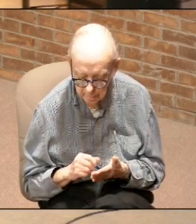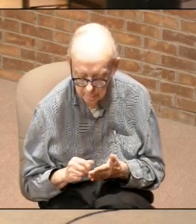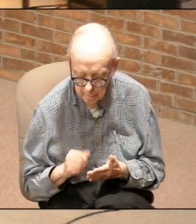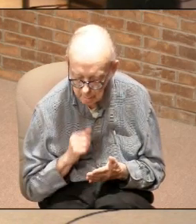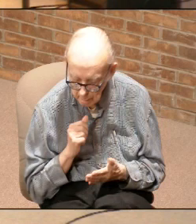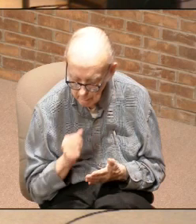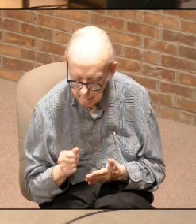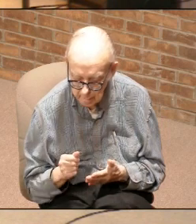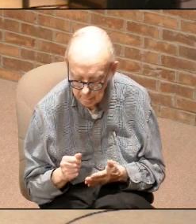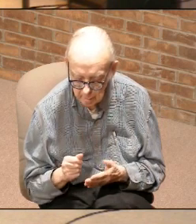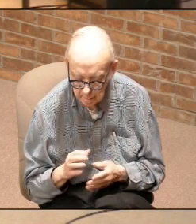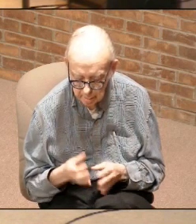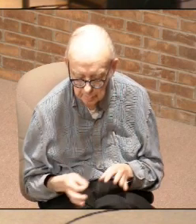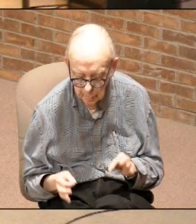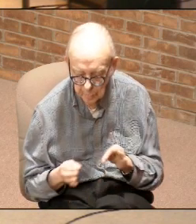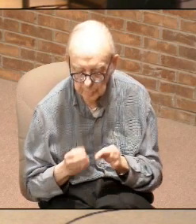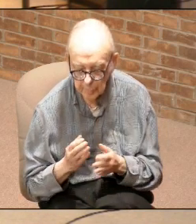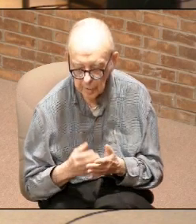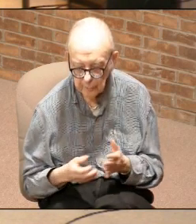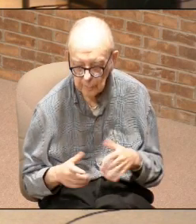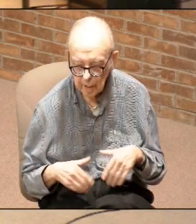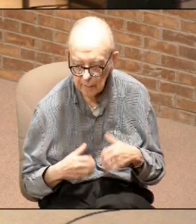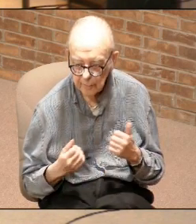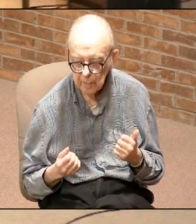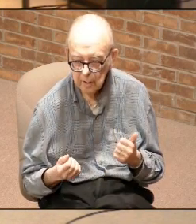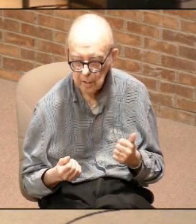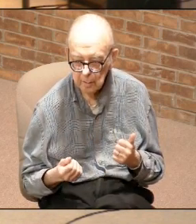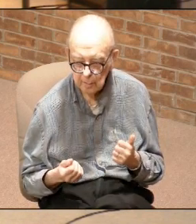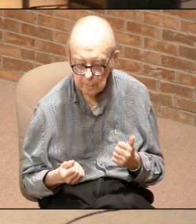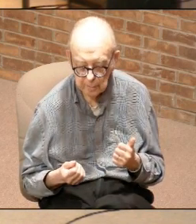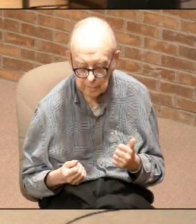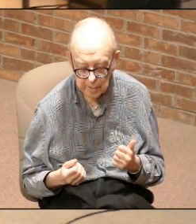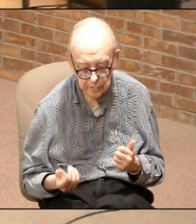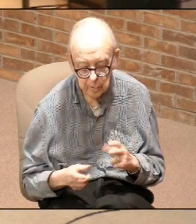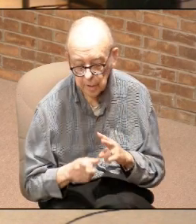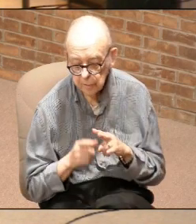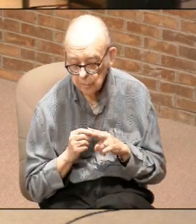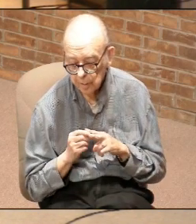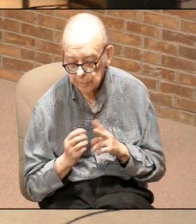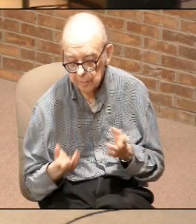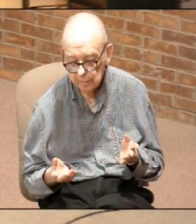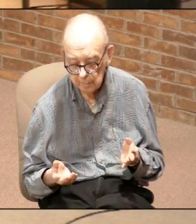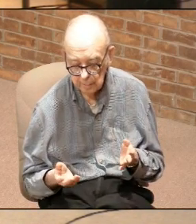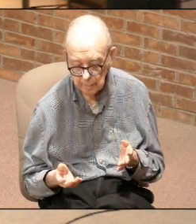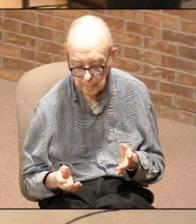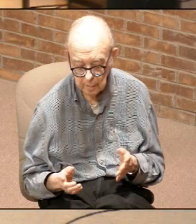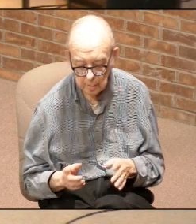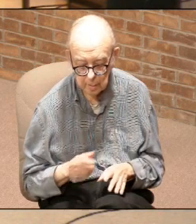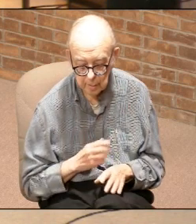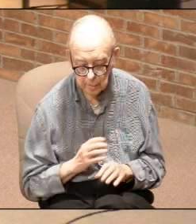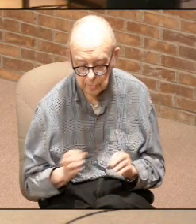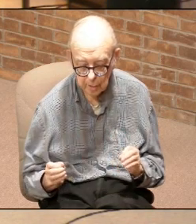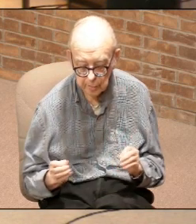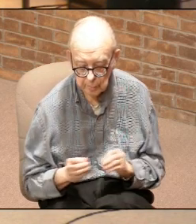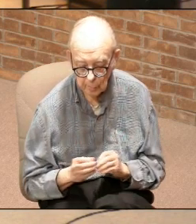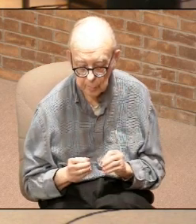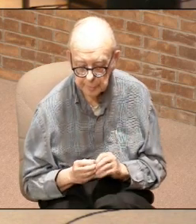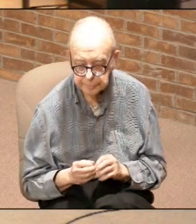not a necessity it's an option as long as there's nothing else